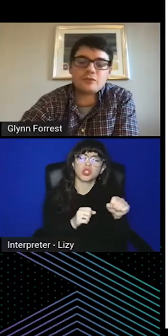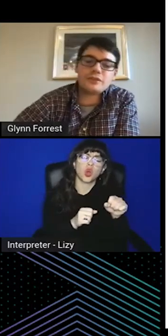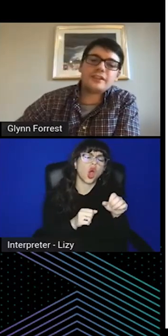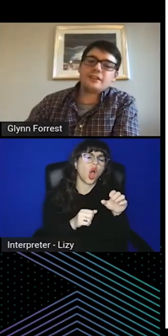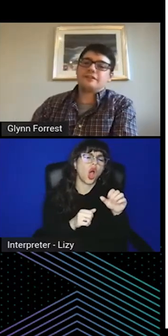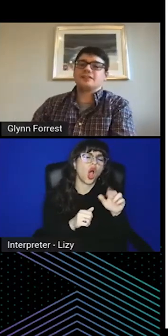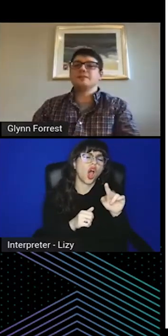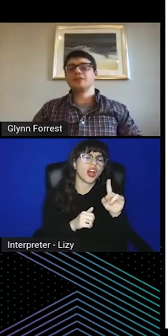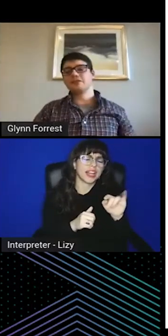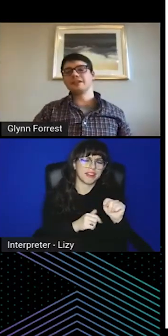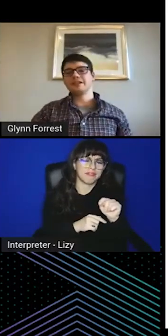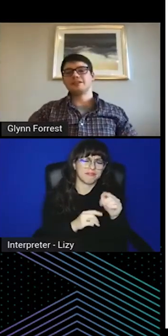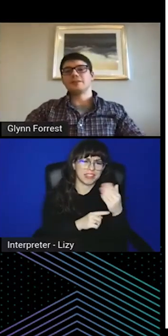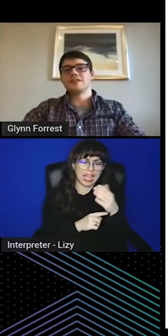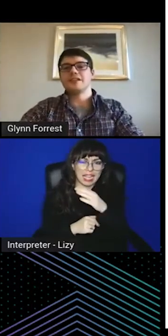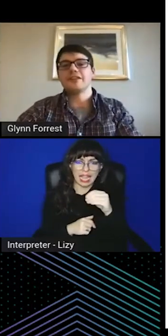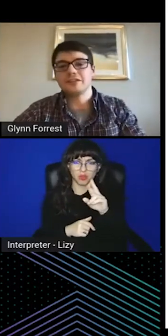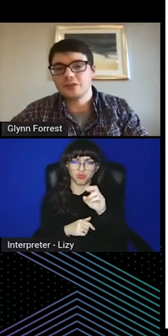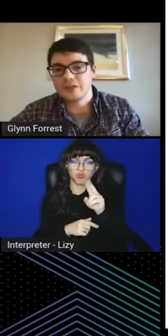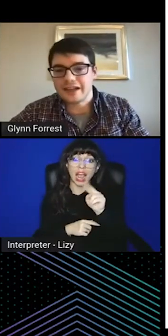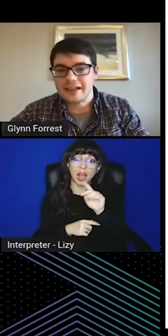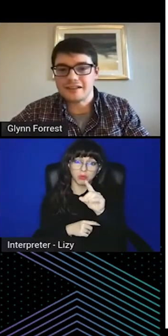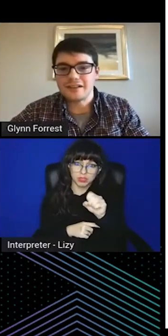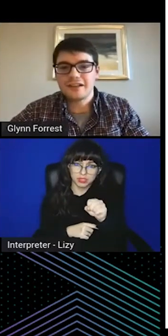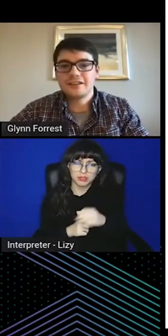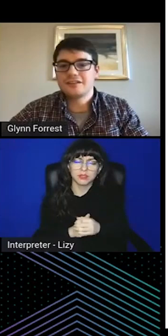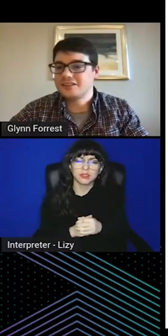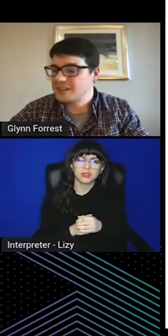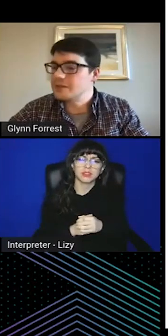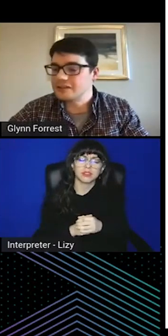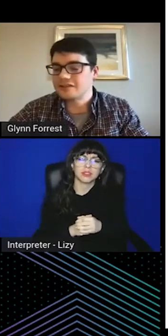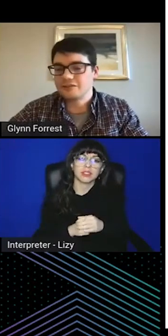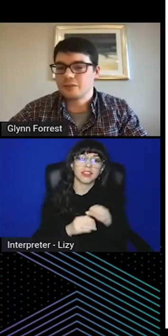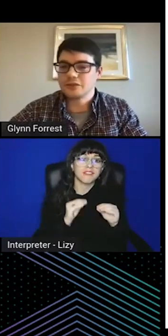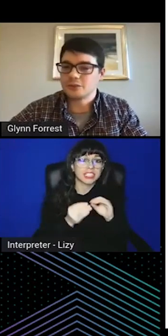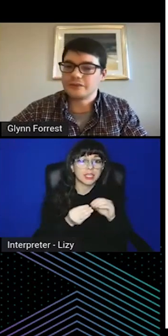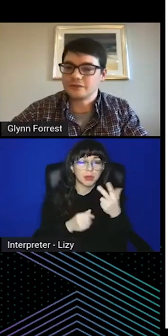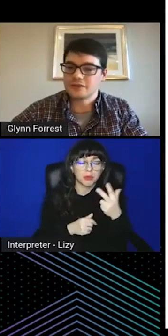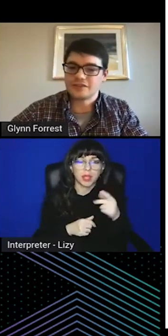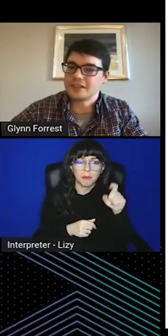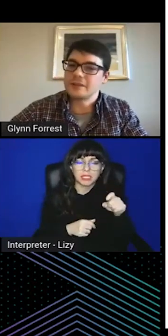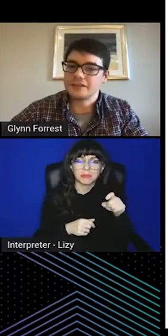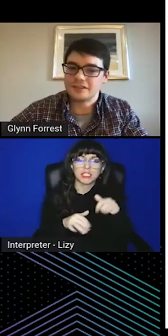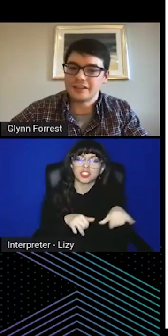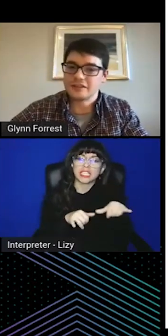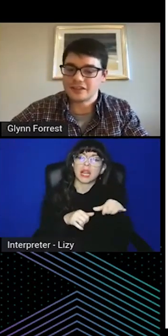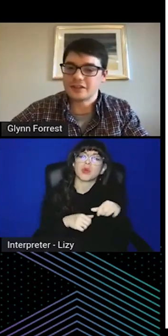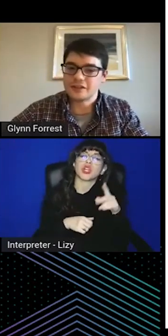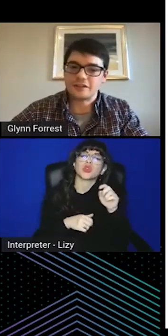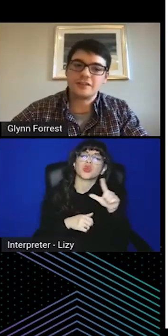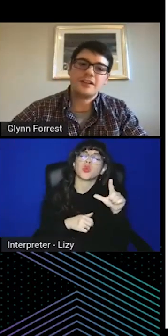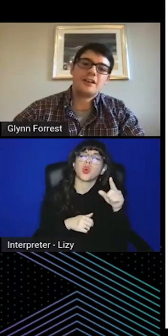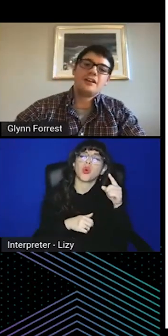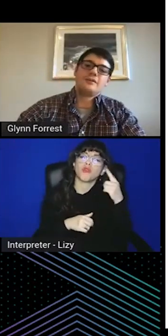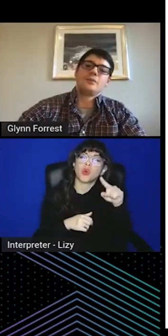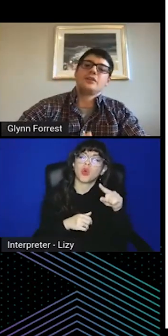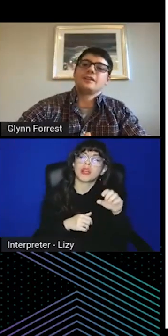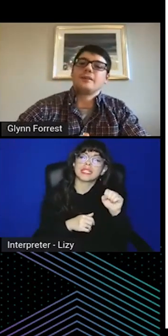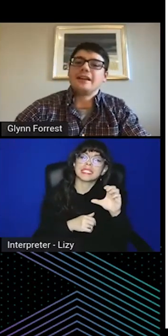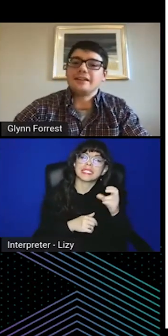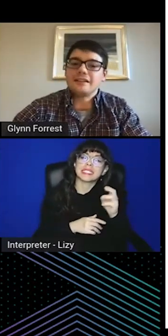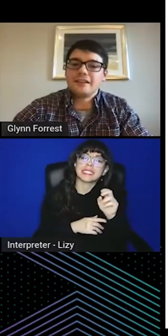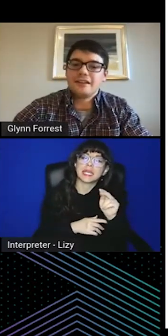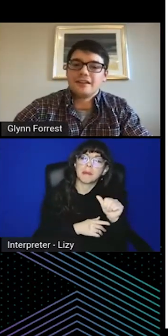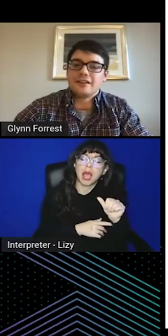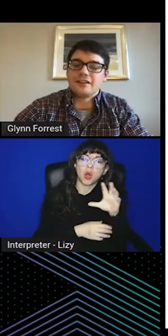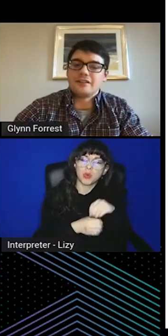So really our fix number 3 needs to be a generic tool that adds schemas. We want to enforce schemas in our secrets. We want a